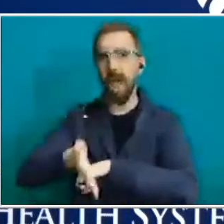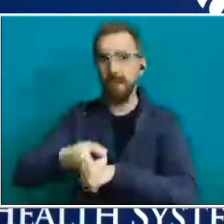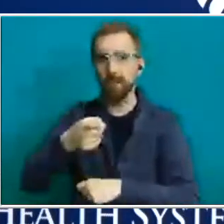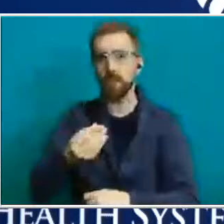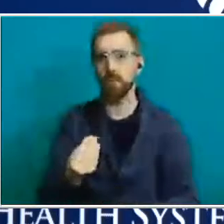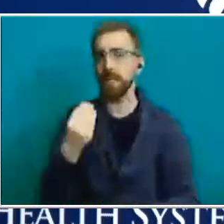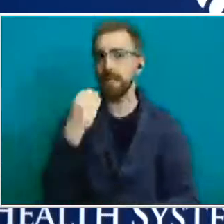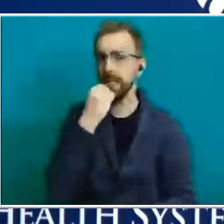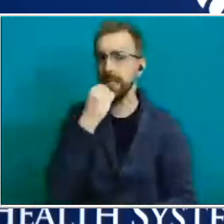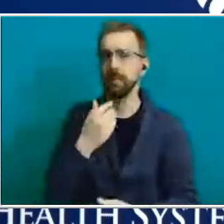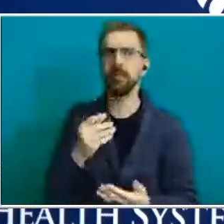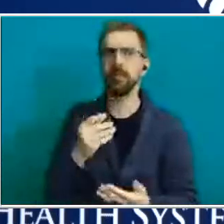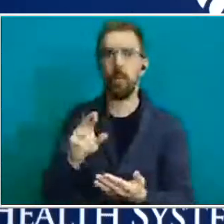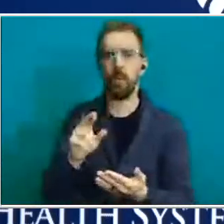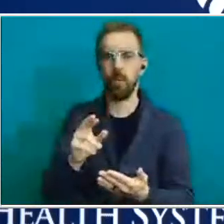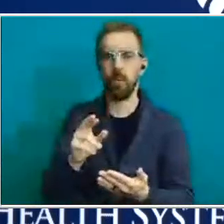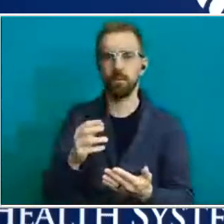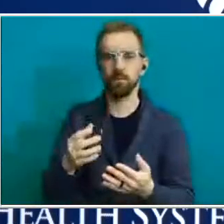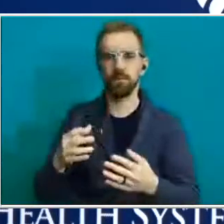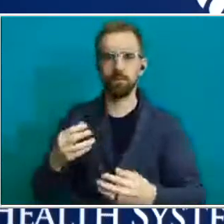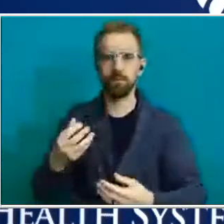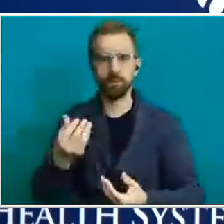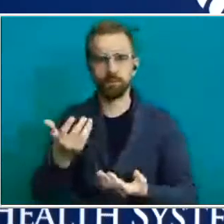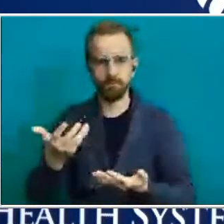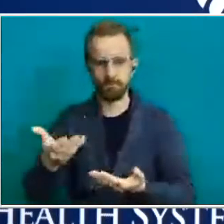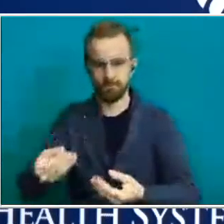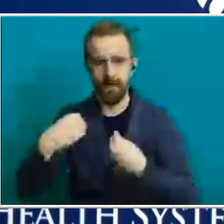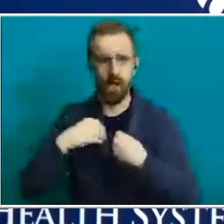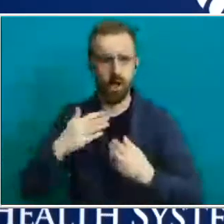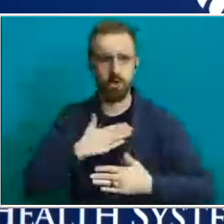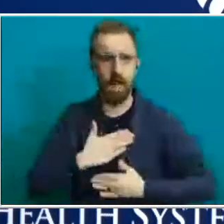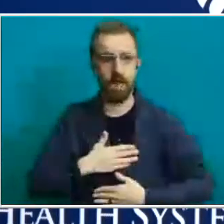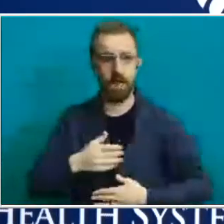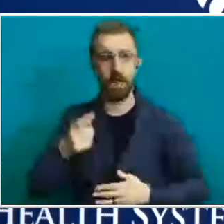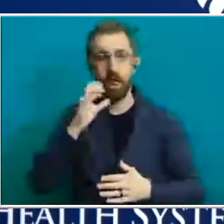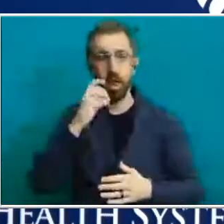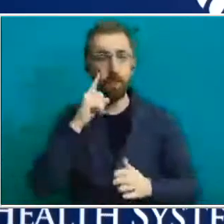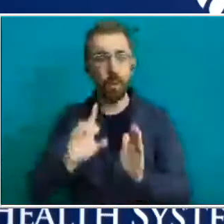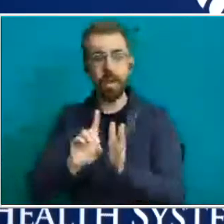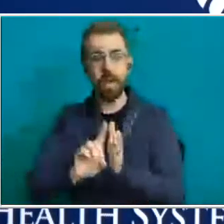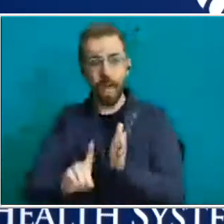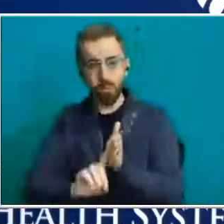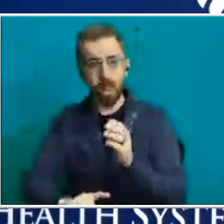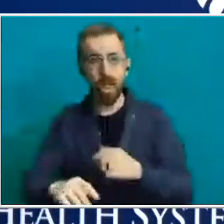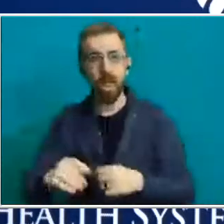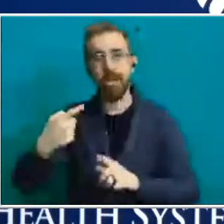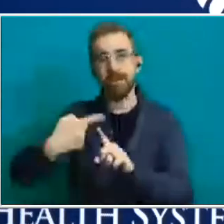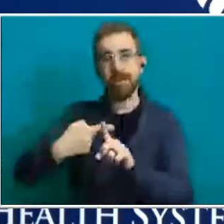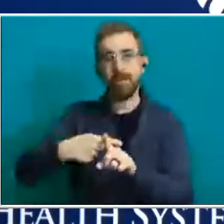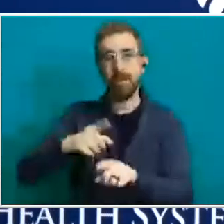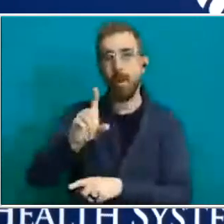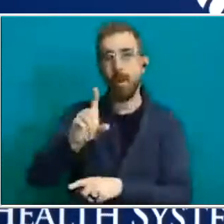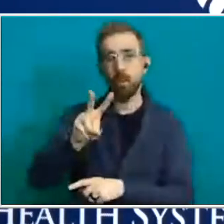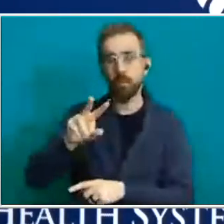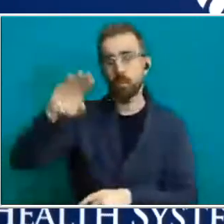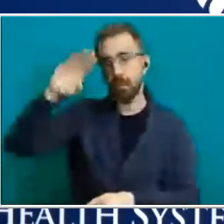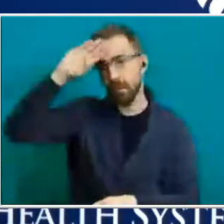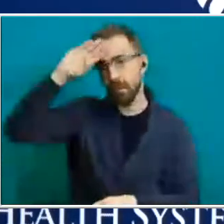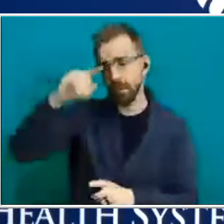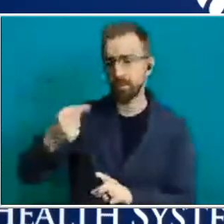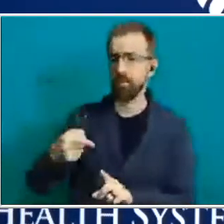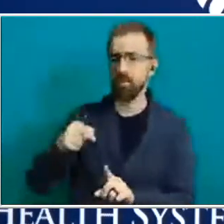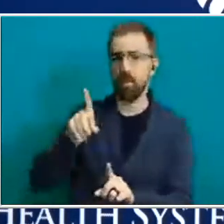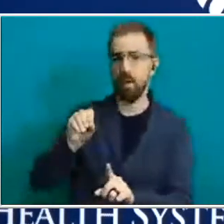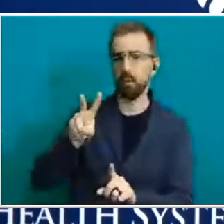contaminated product. In this case, you're going to be looking for diarrhea and a fever of 102 or higher. If you are having those symptoms,